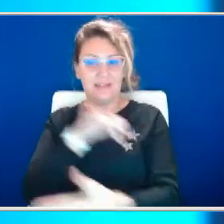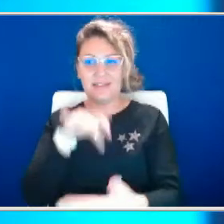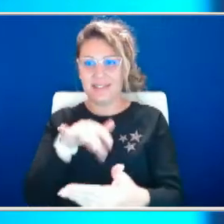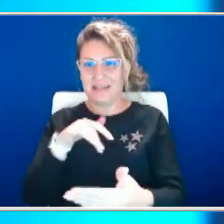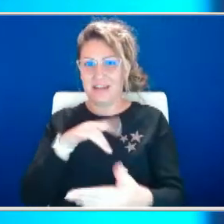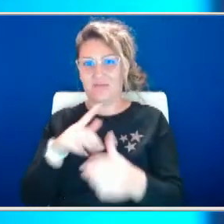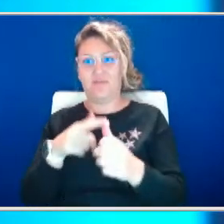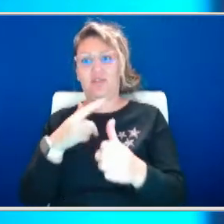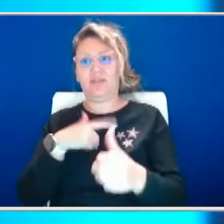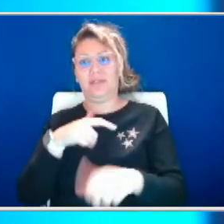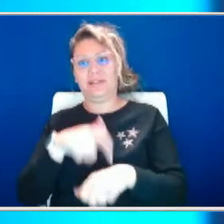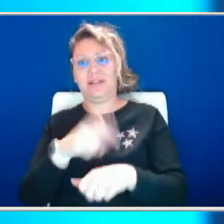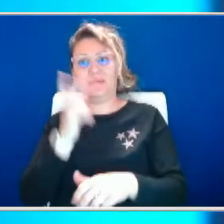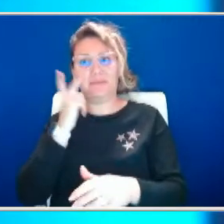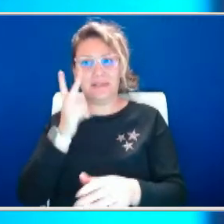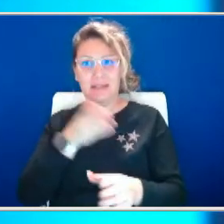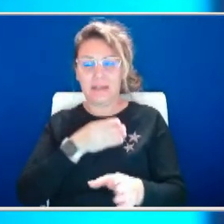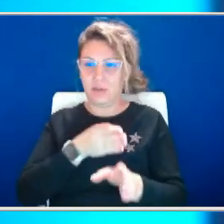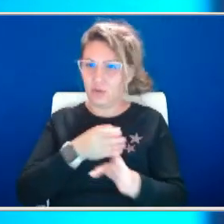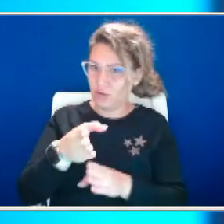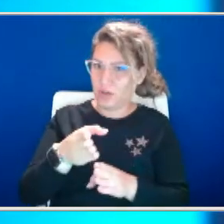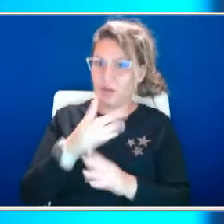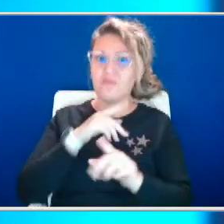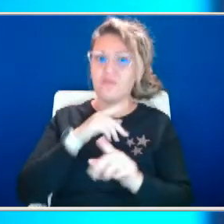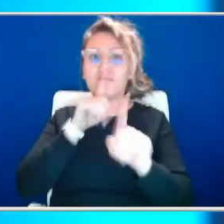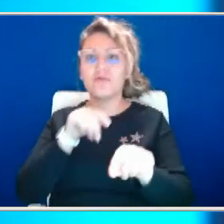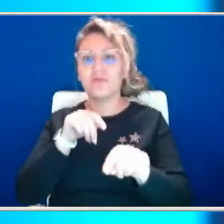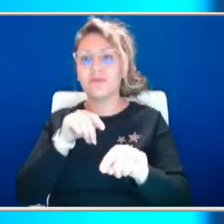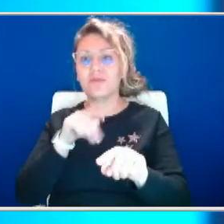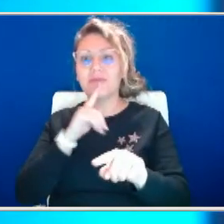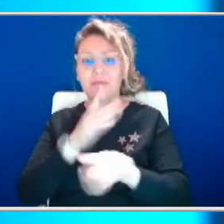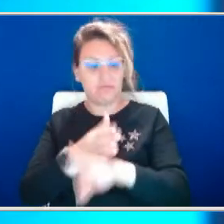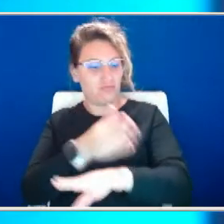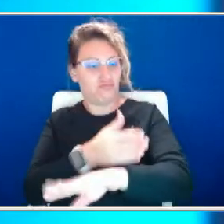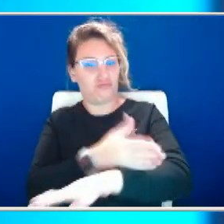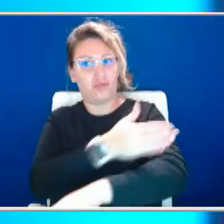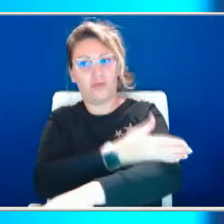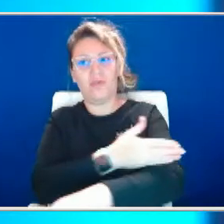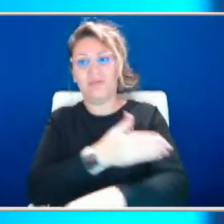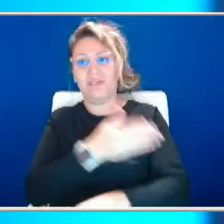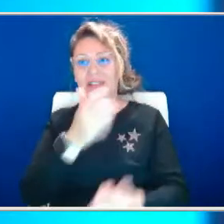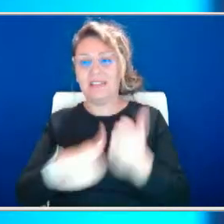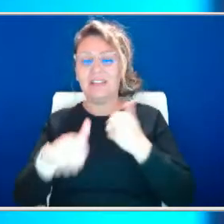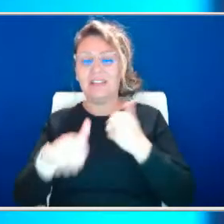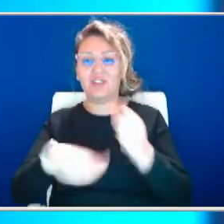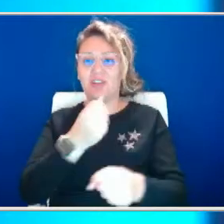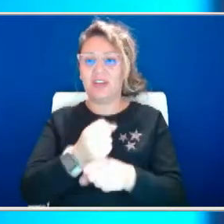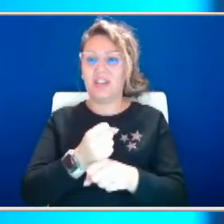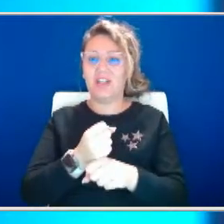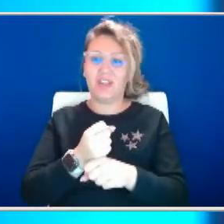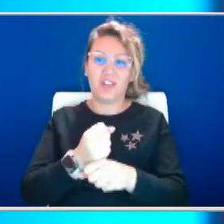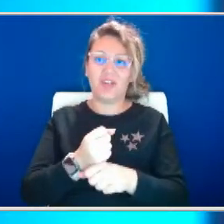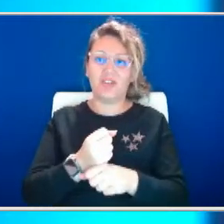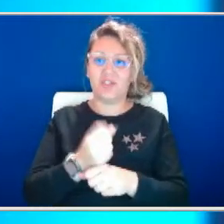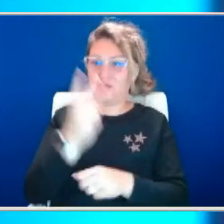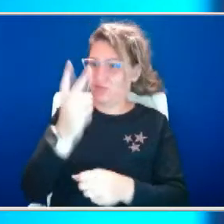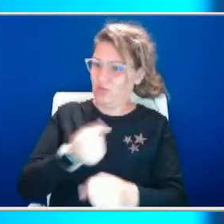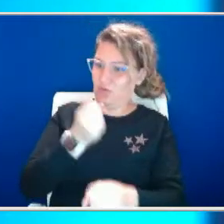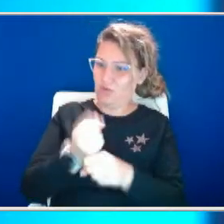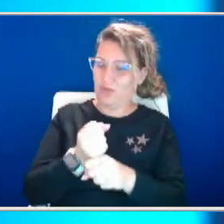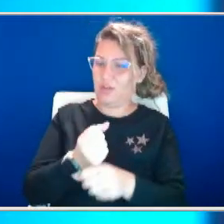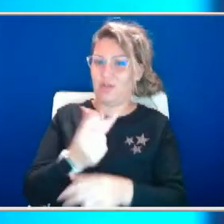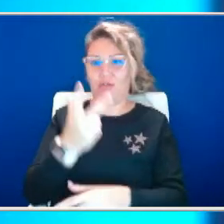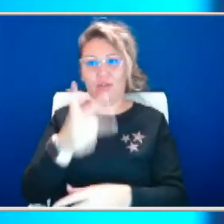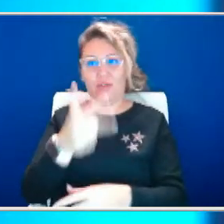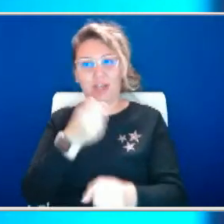actual results in the patients has actually improved every year we've looked at the patient set. So this 2-year data, the 3-year data is going